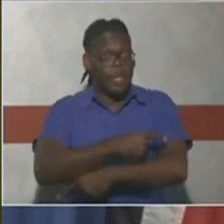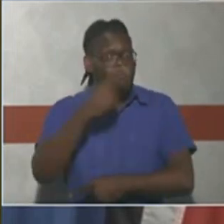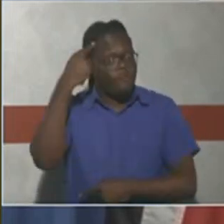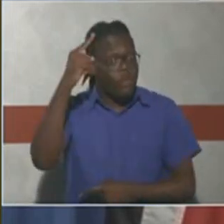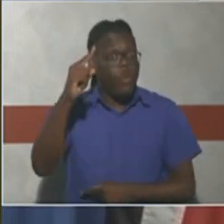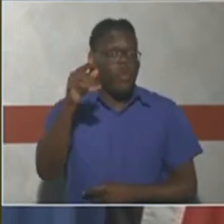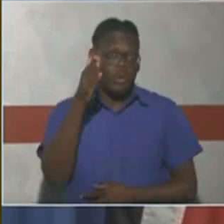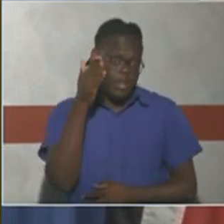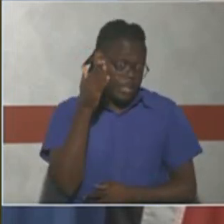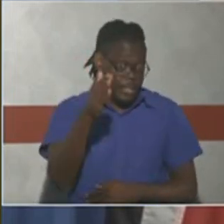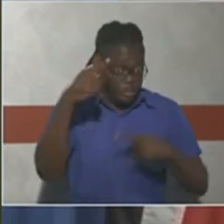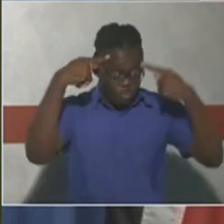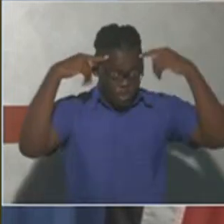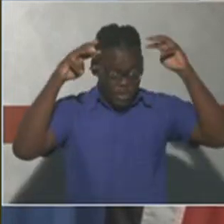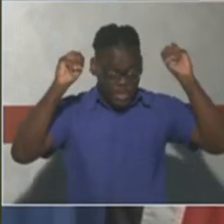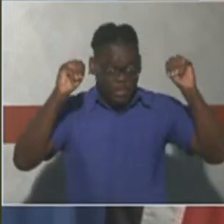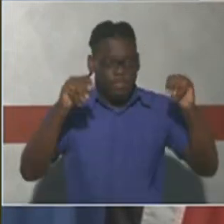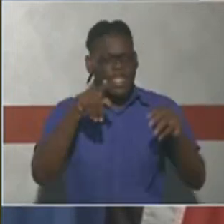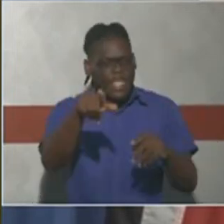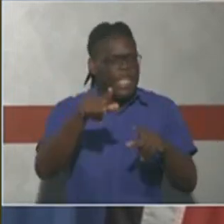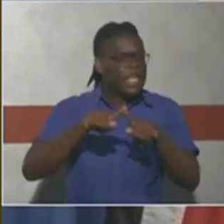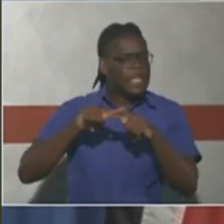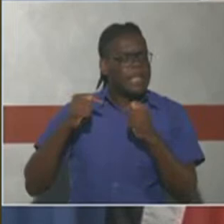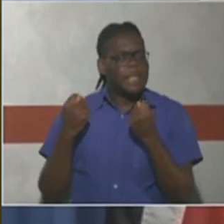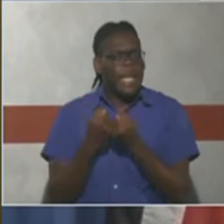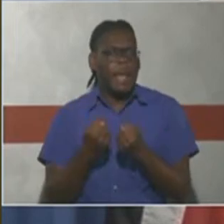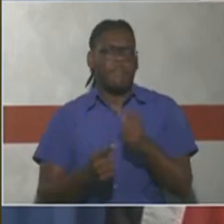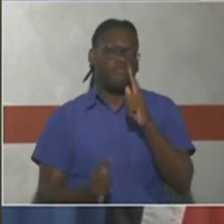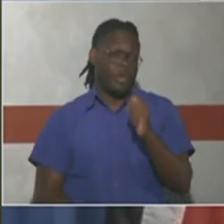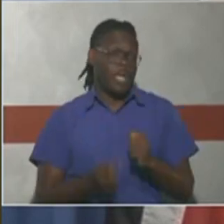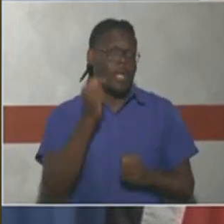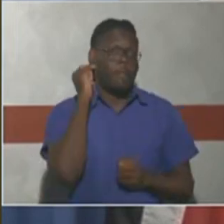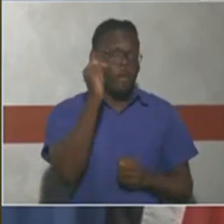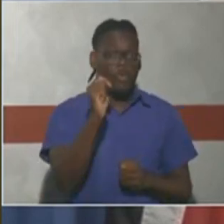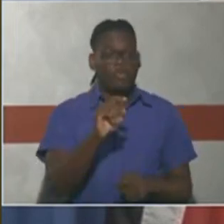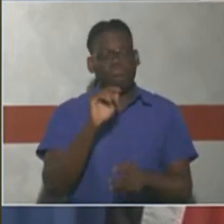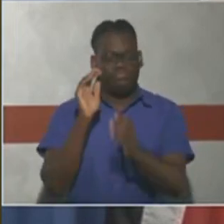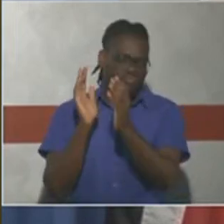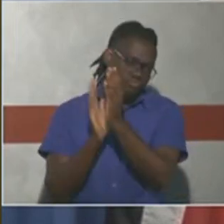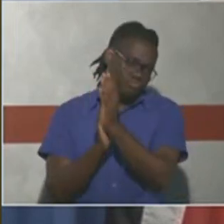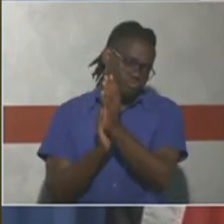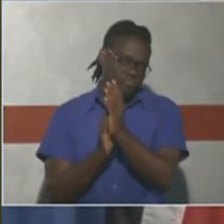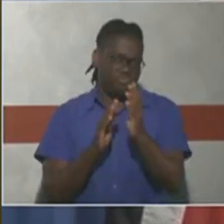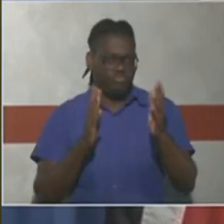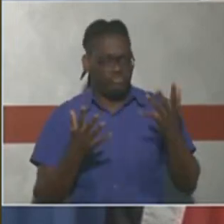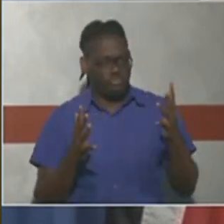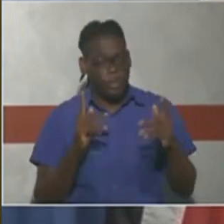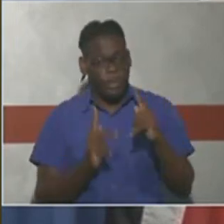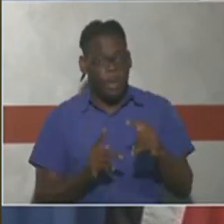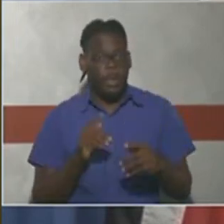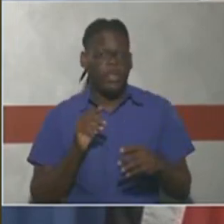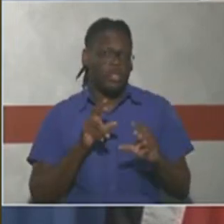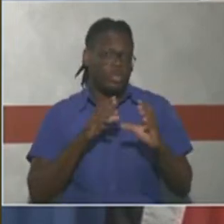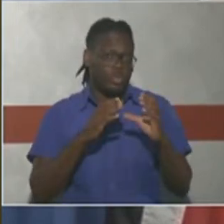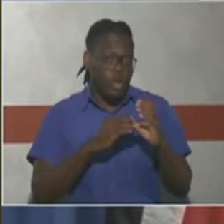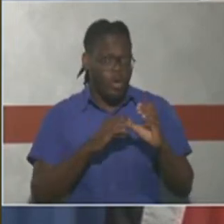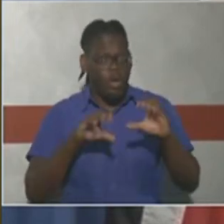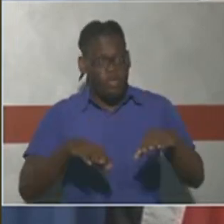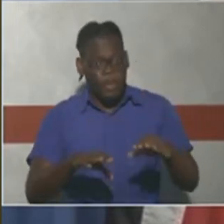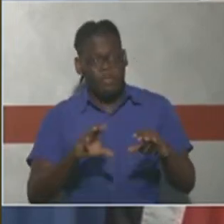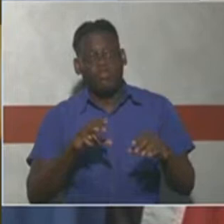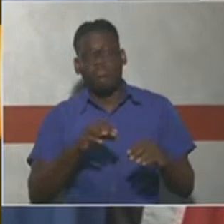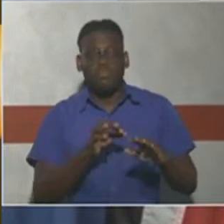and Tobago, and the people of the CARICOM and the CARIFORUM region. This is a